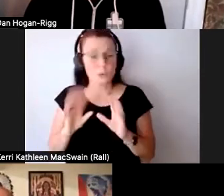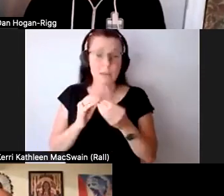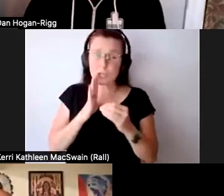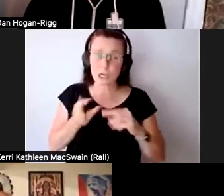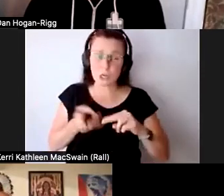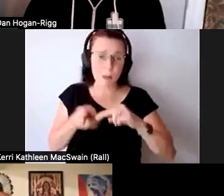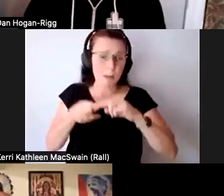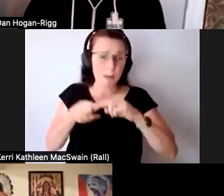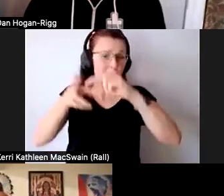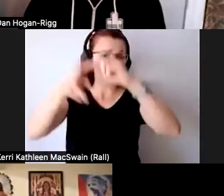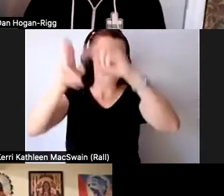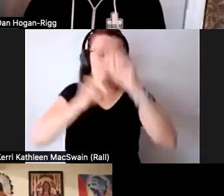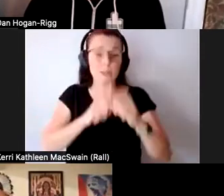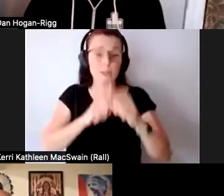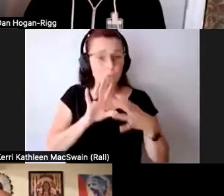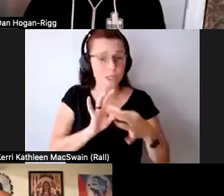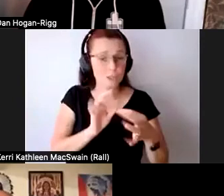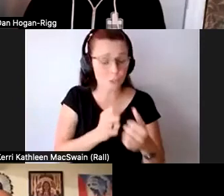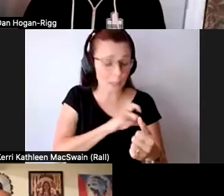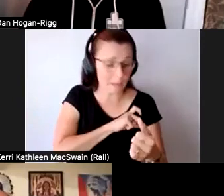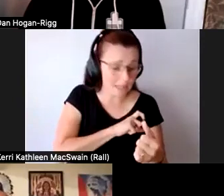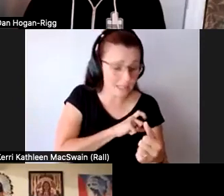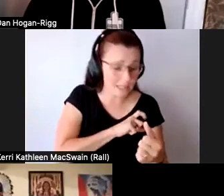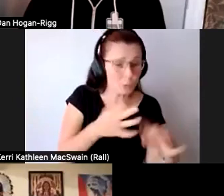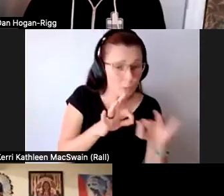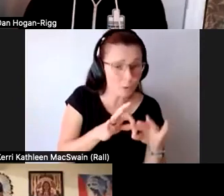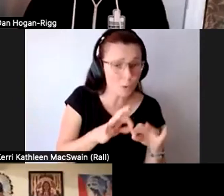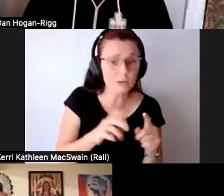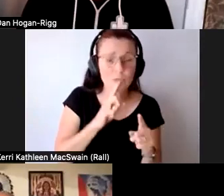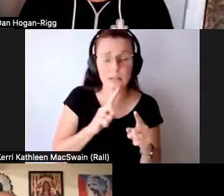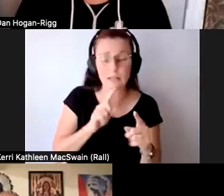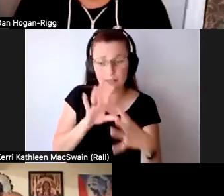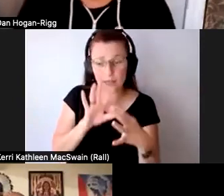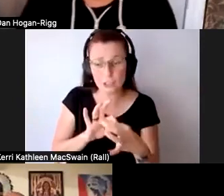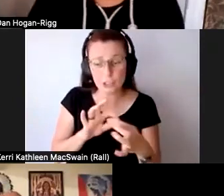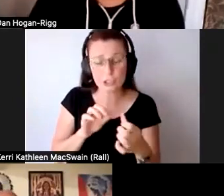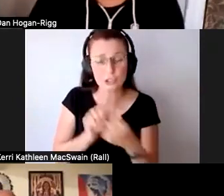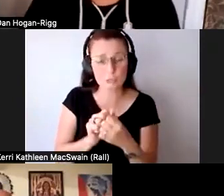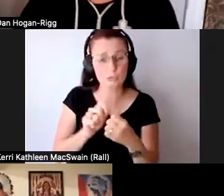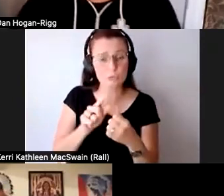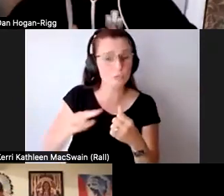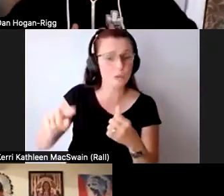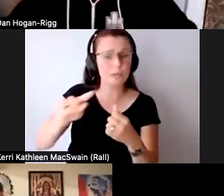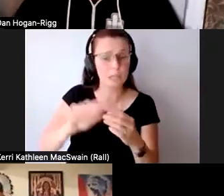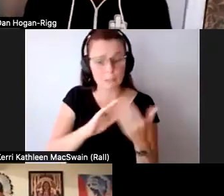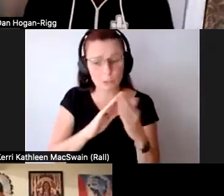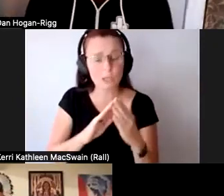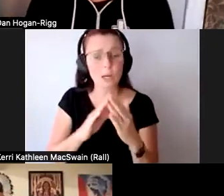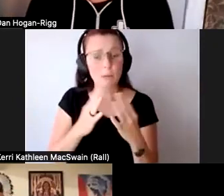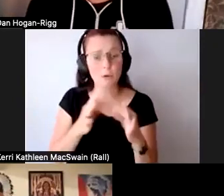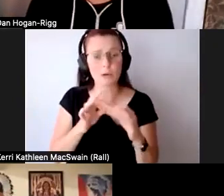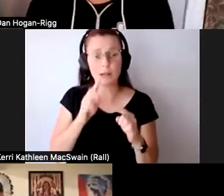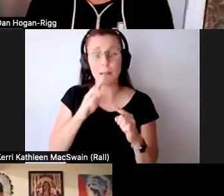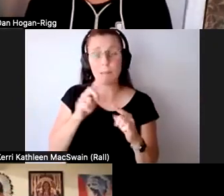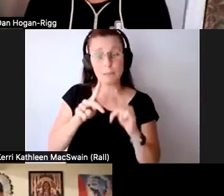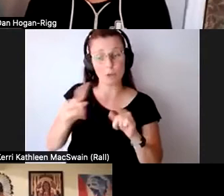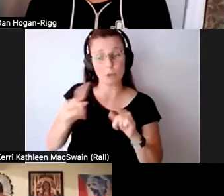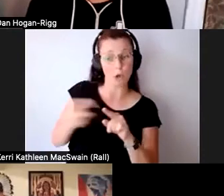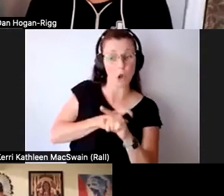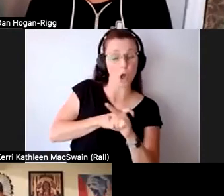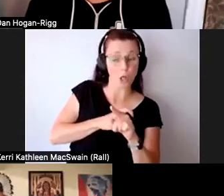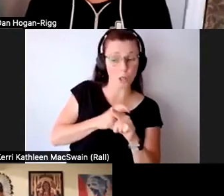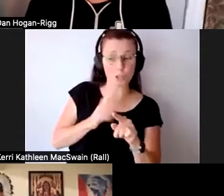police matter. They're able to call me if they have a concern. We talk about those concerns. I address them. It's really a relationship between